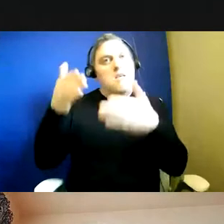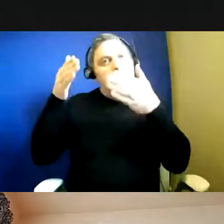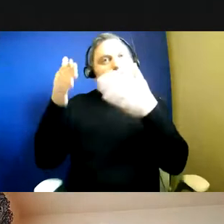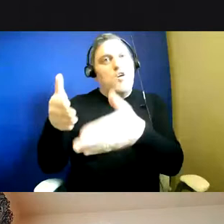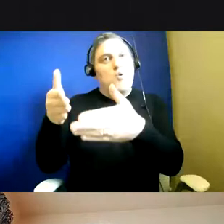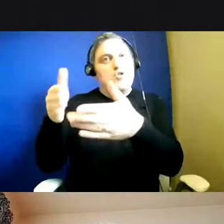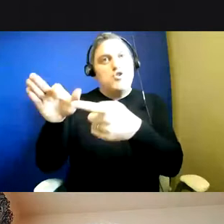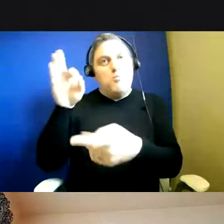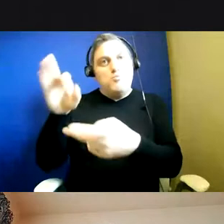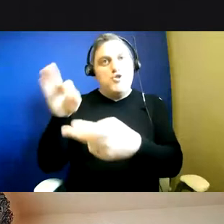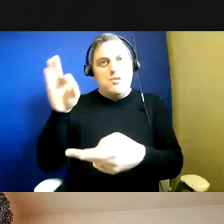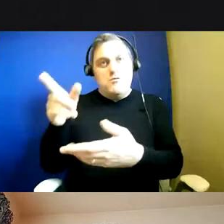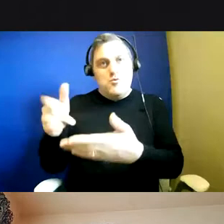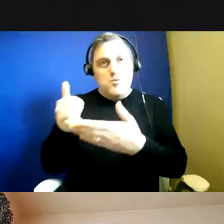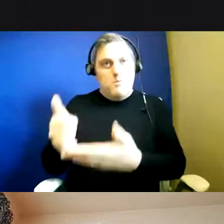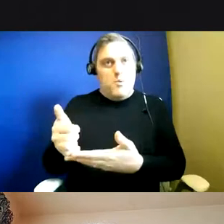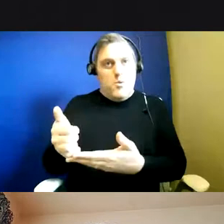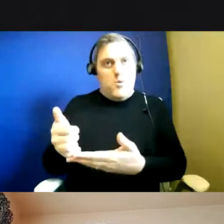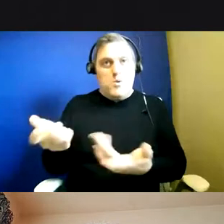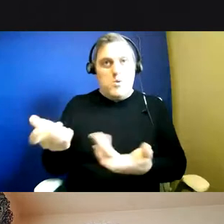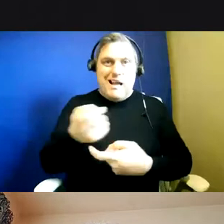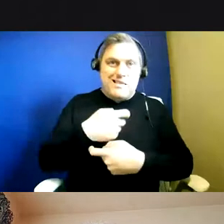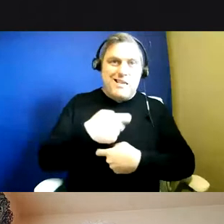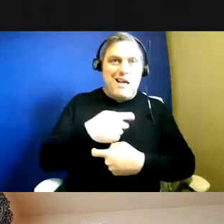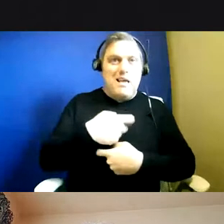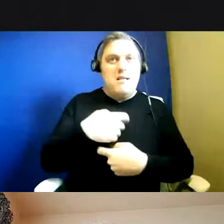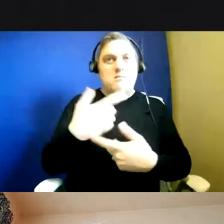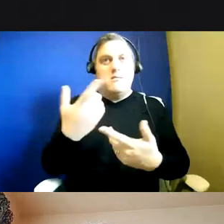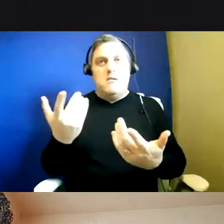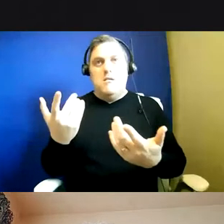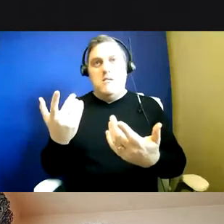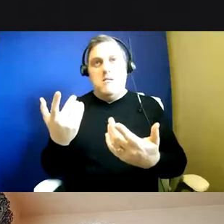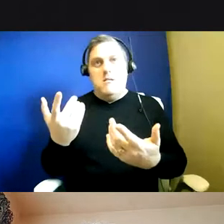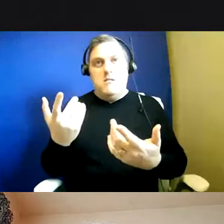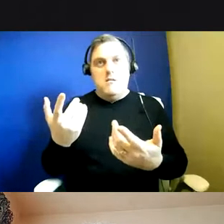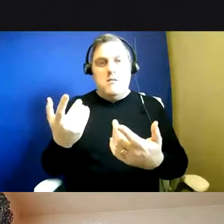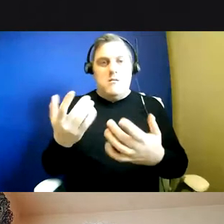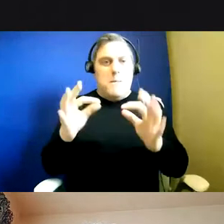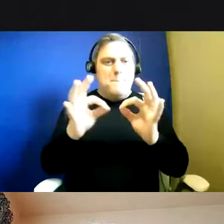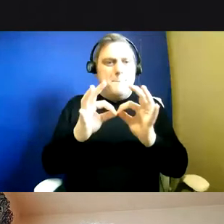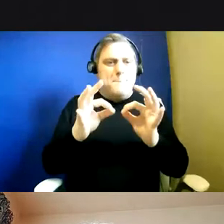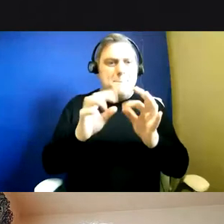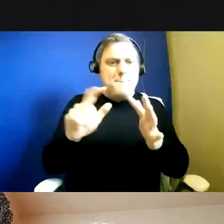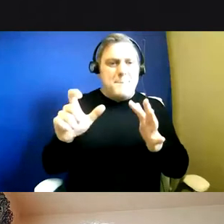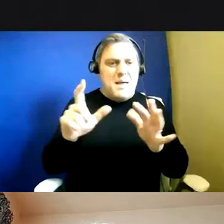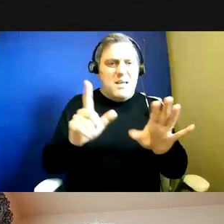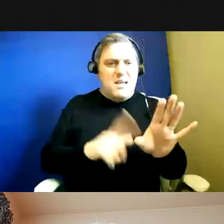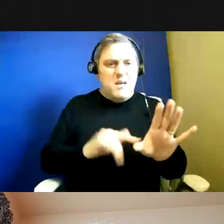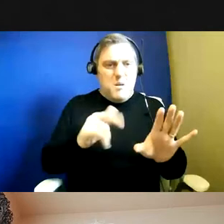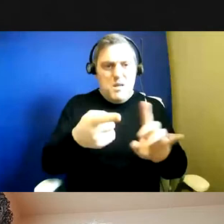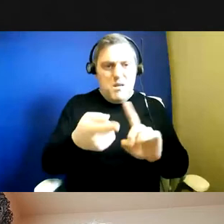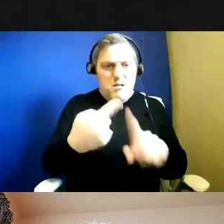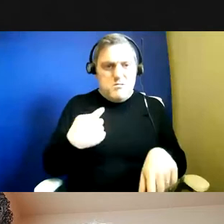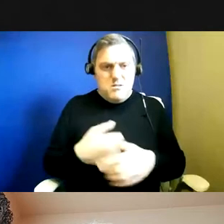options available to support anxiety related issues? Becky, you might want to pick that up.